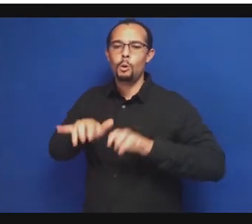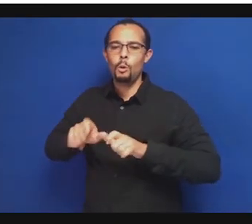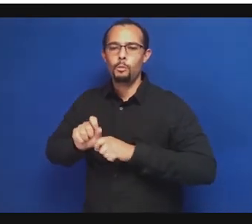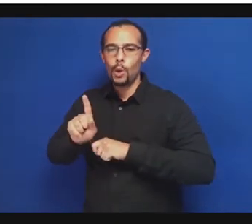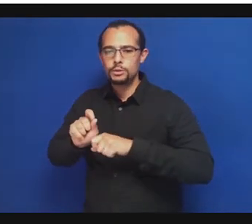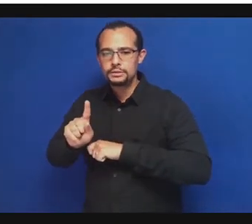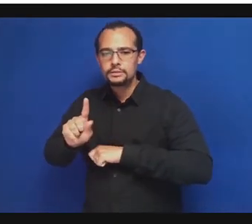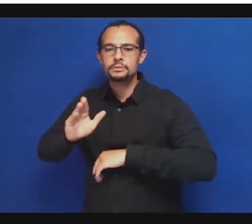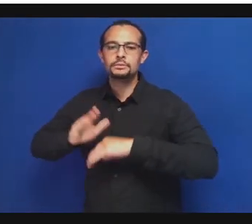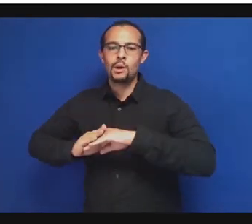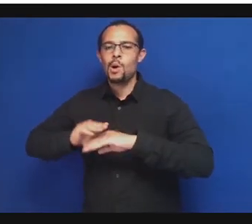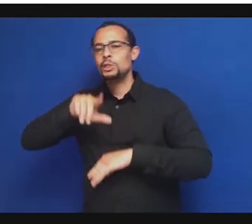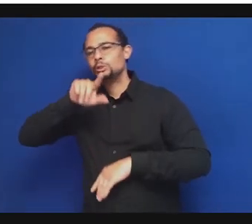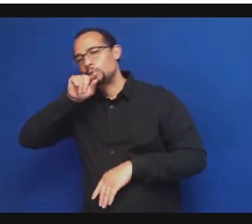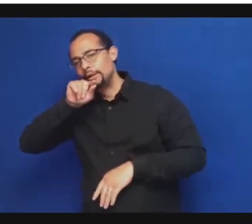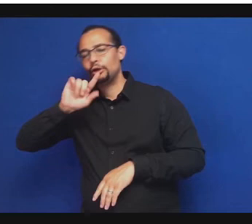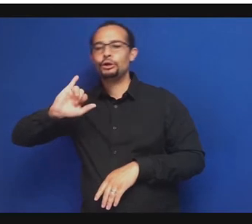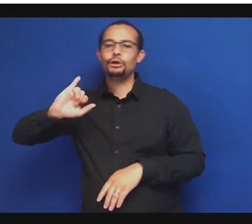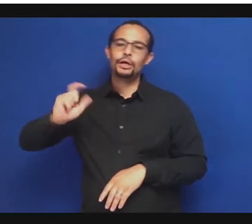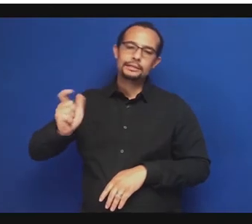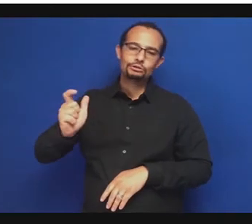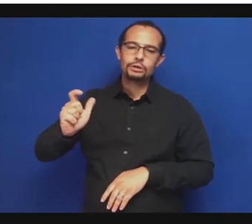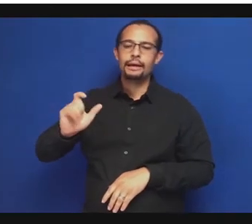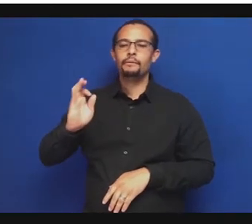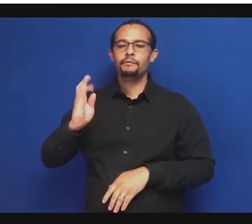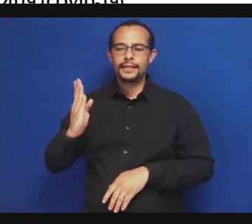is located also as well.